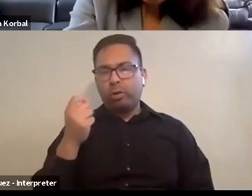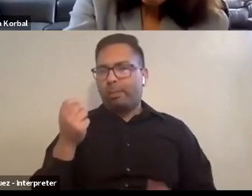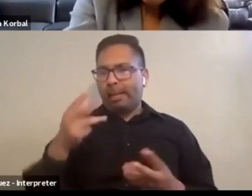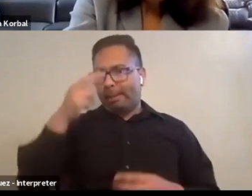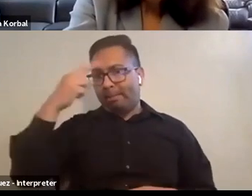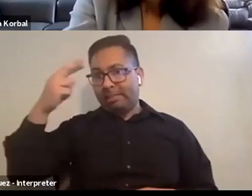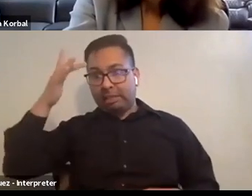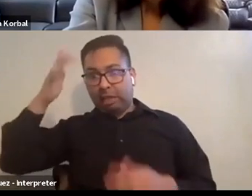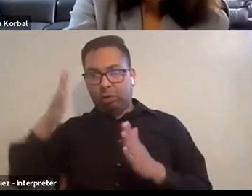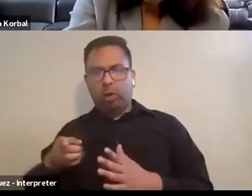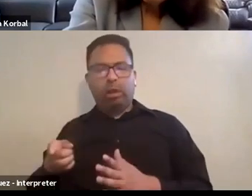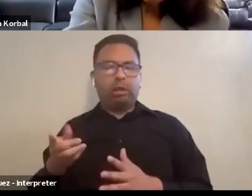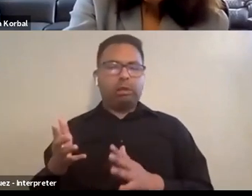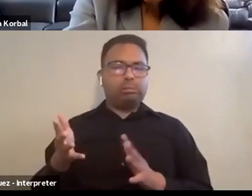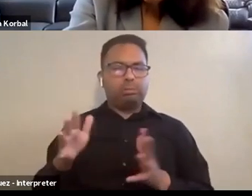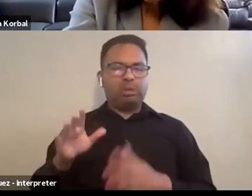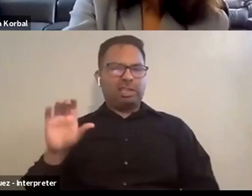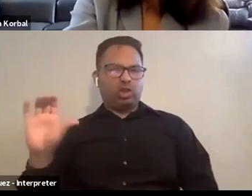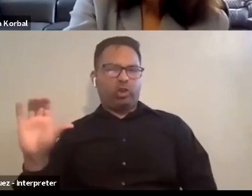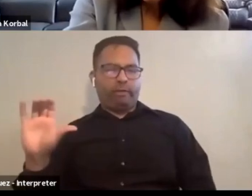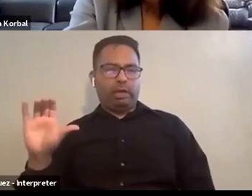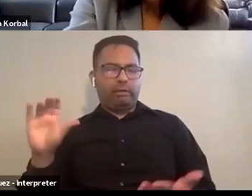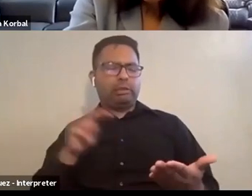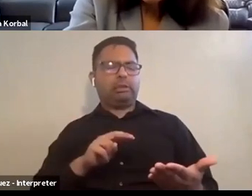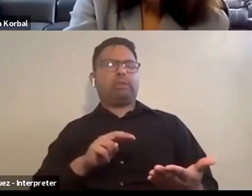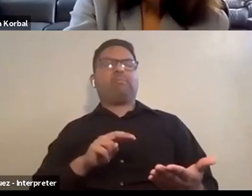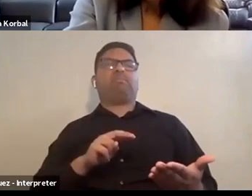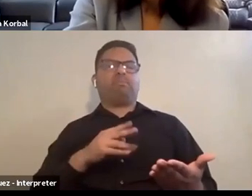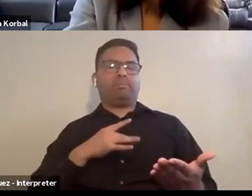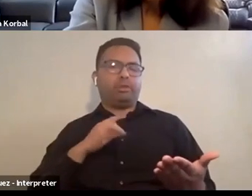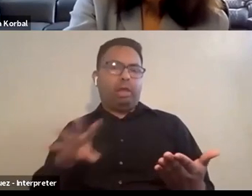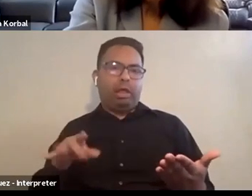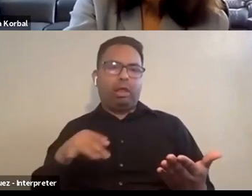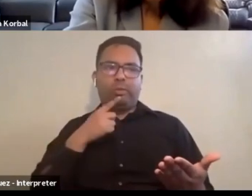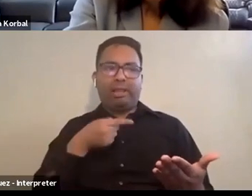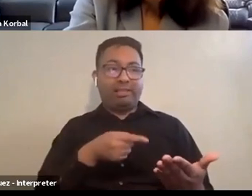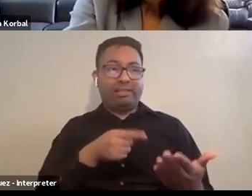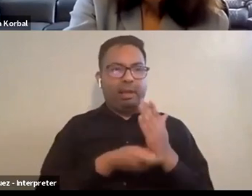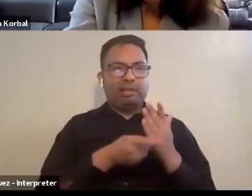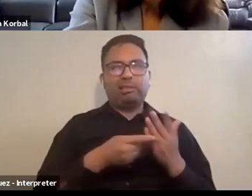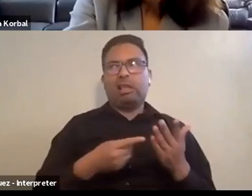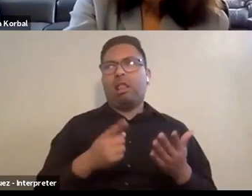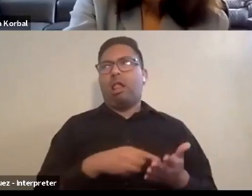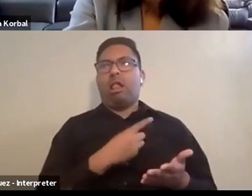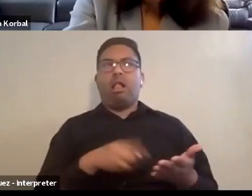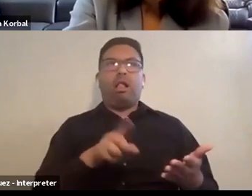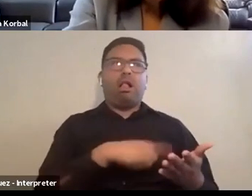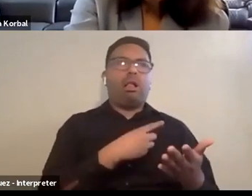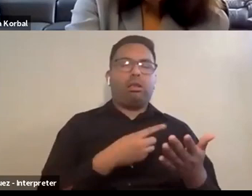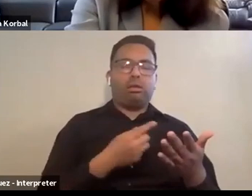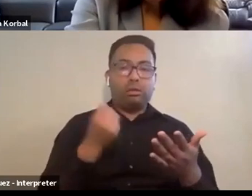little conservative didn't like the magazine, and they used to talk bad about the magazine in these